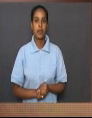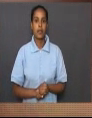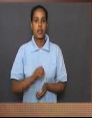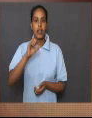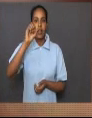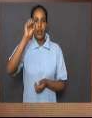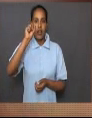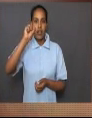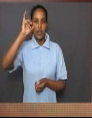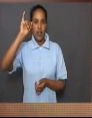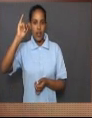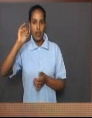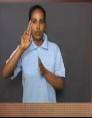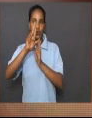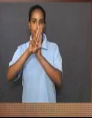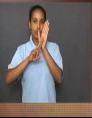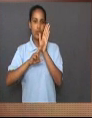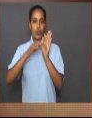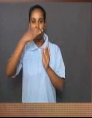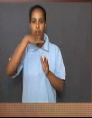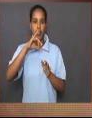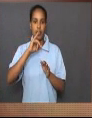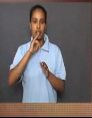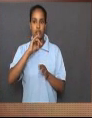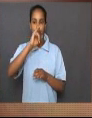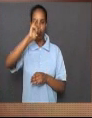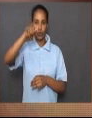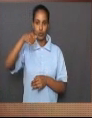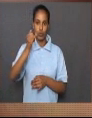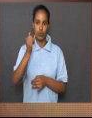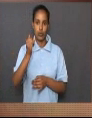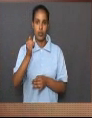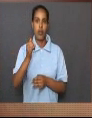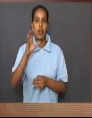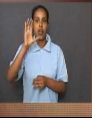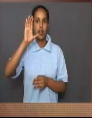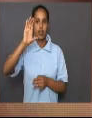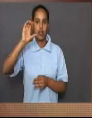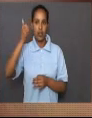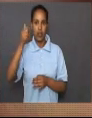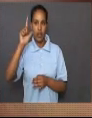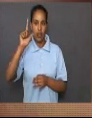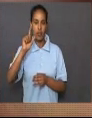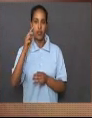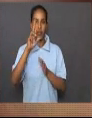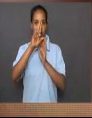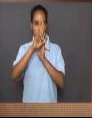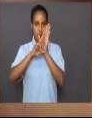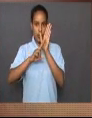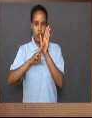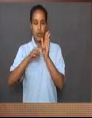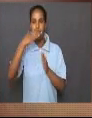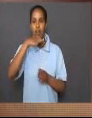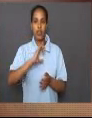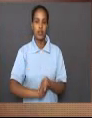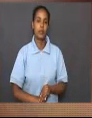The SI unit of heat is Joule, but a calorie is also a unit of heat.